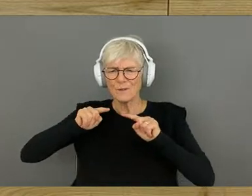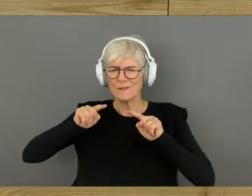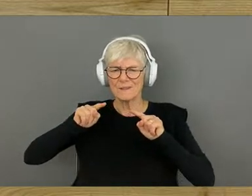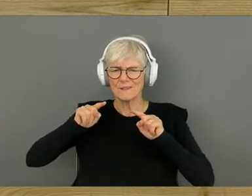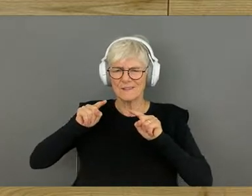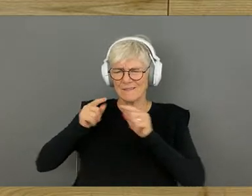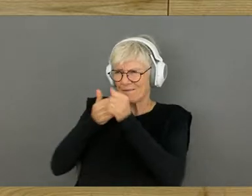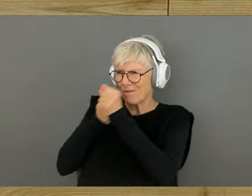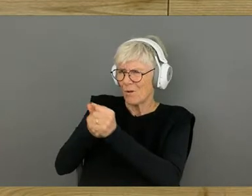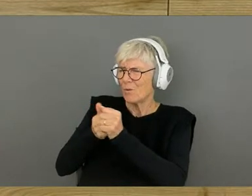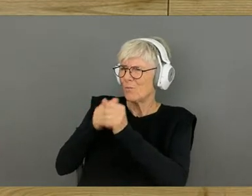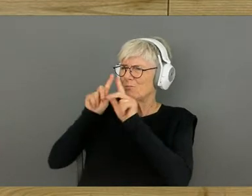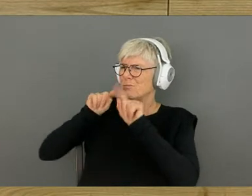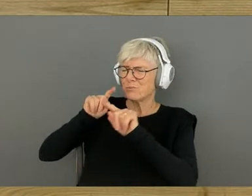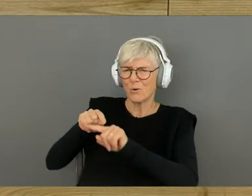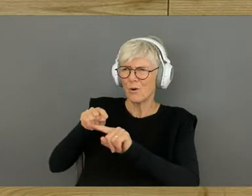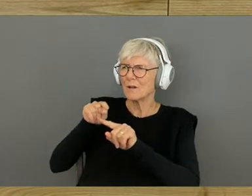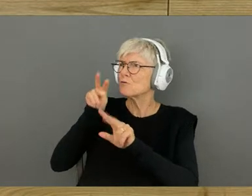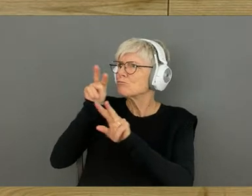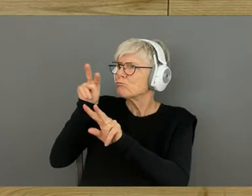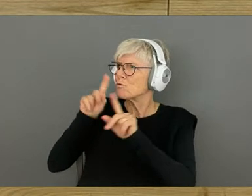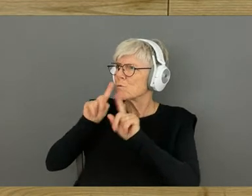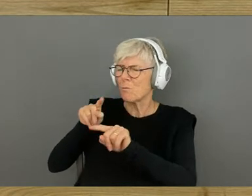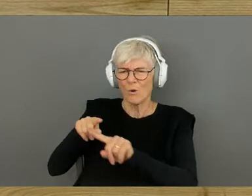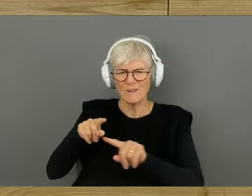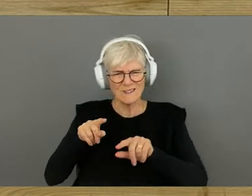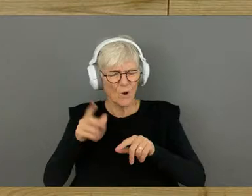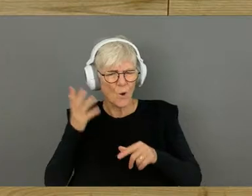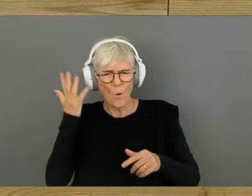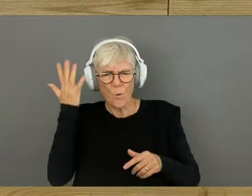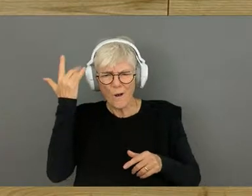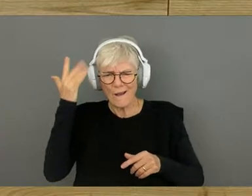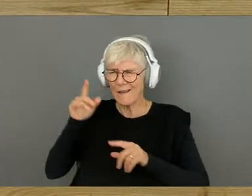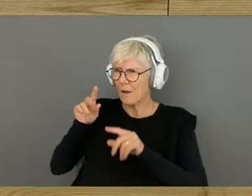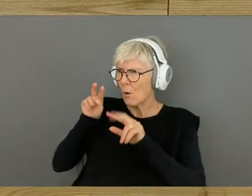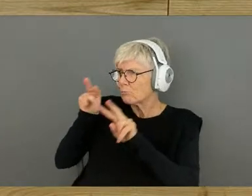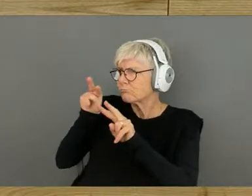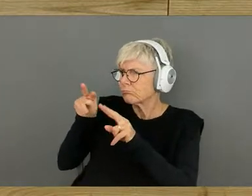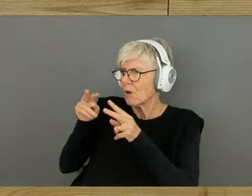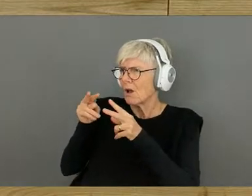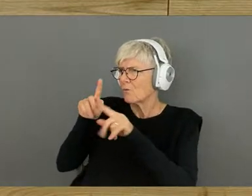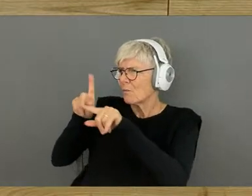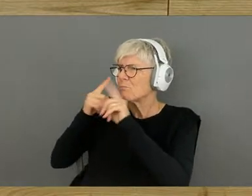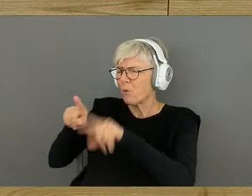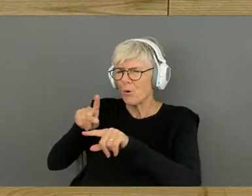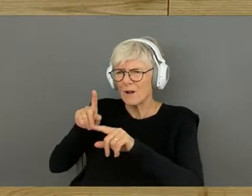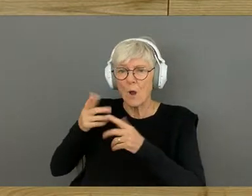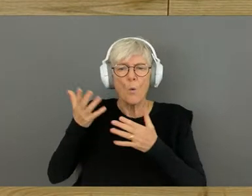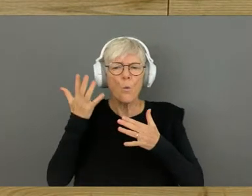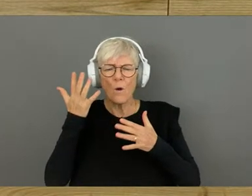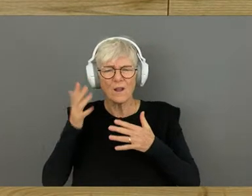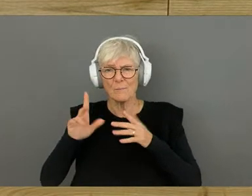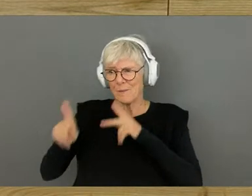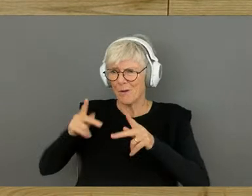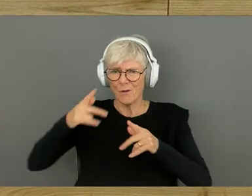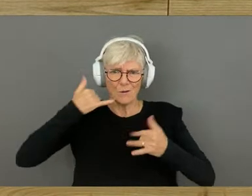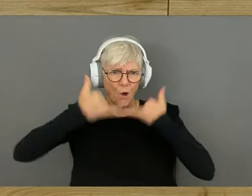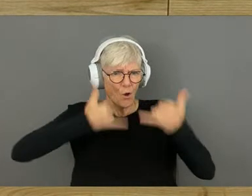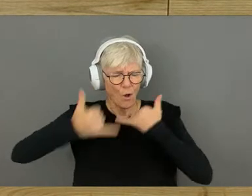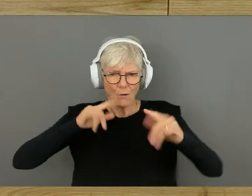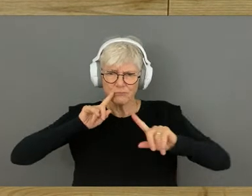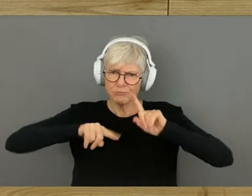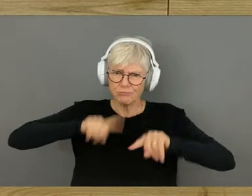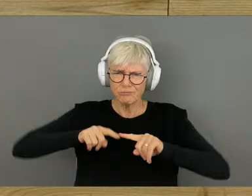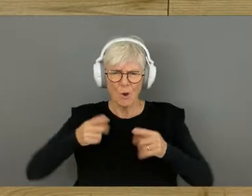there another system that can monitor for them, or does the utility rely solely on people calling them in? Very good